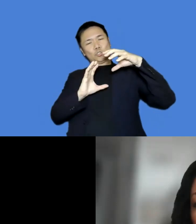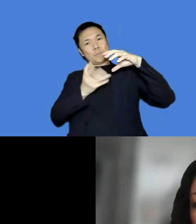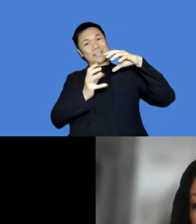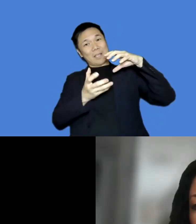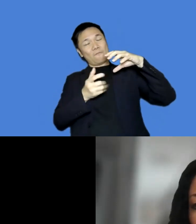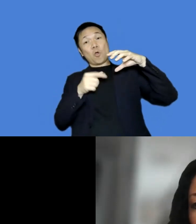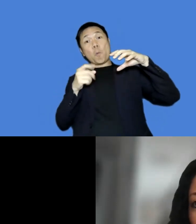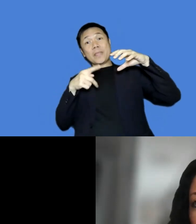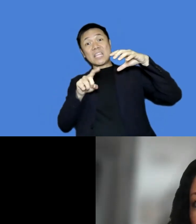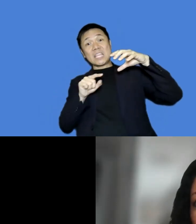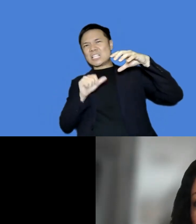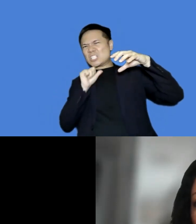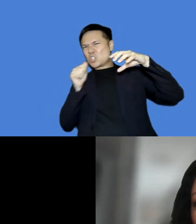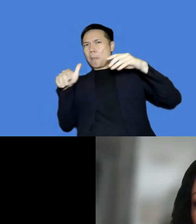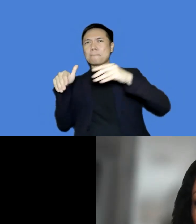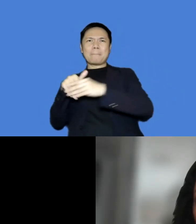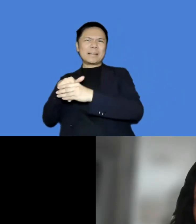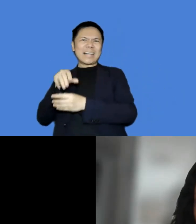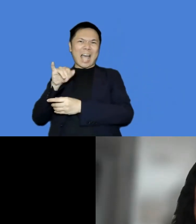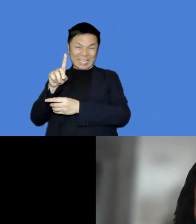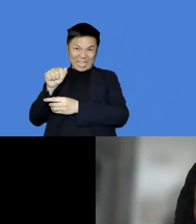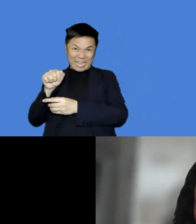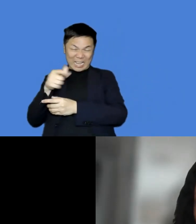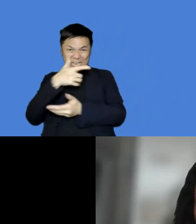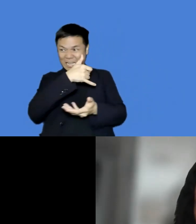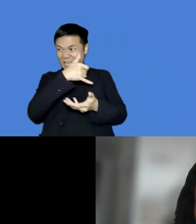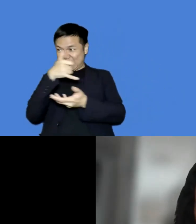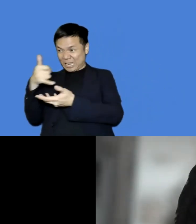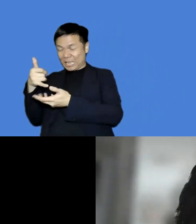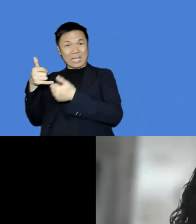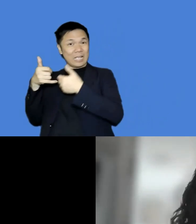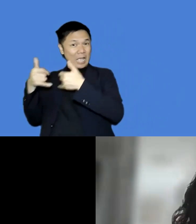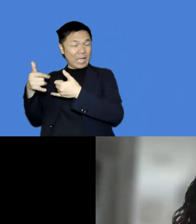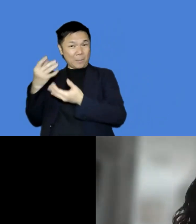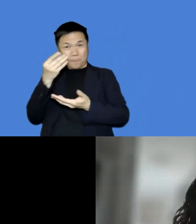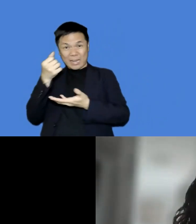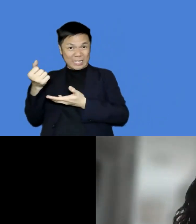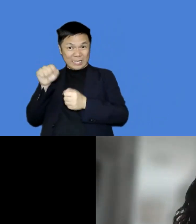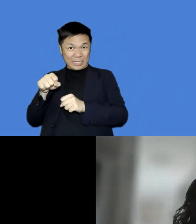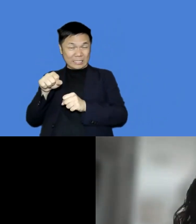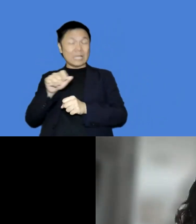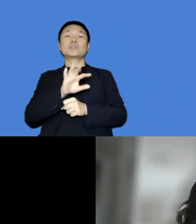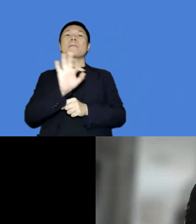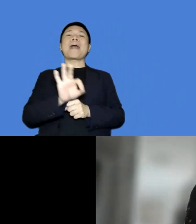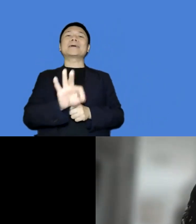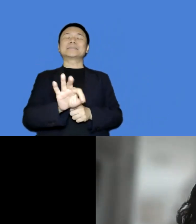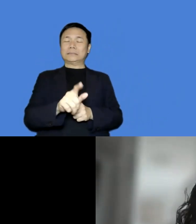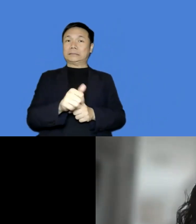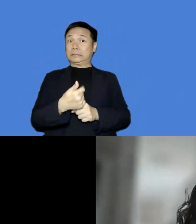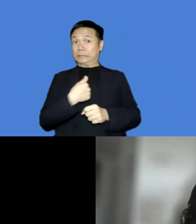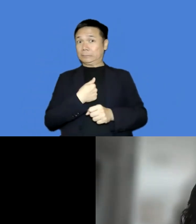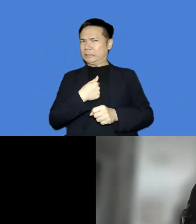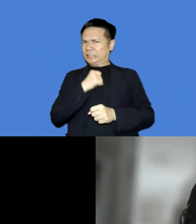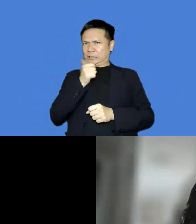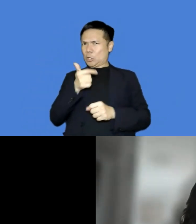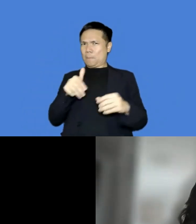of IDA? That's a question that I think that someone has asked. We have a